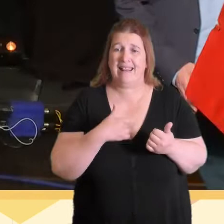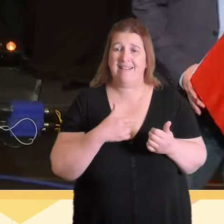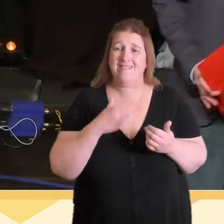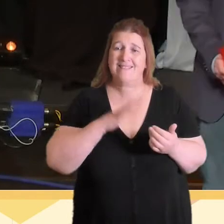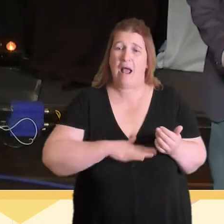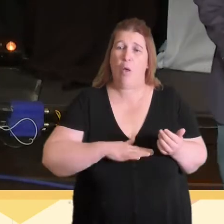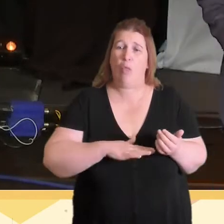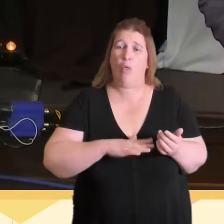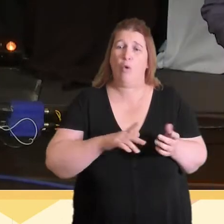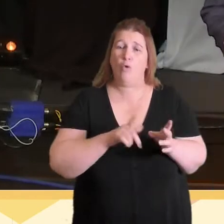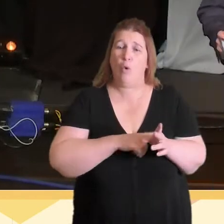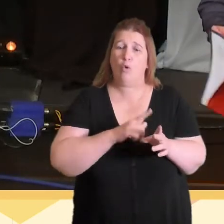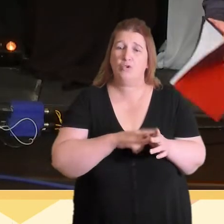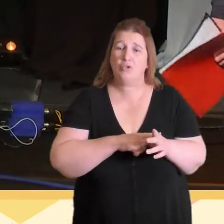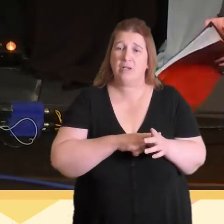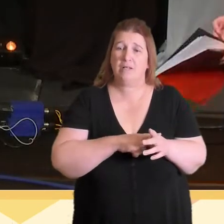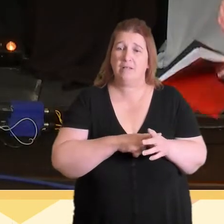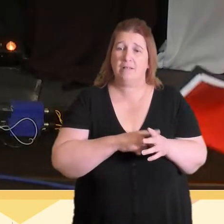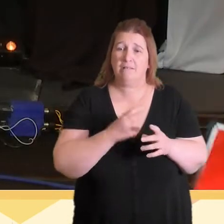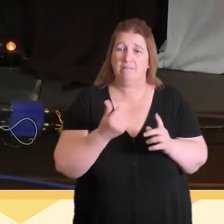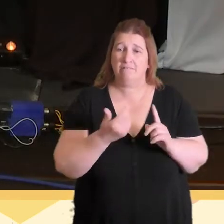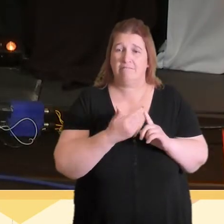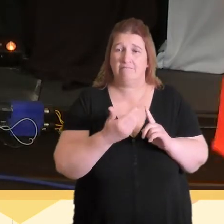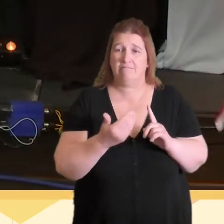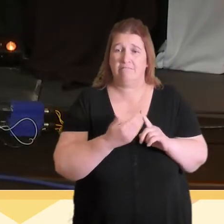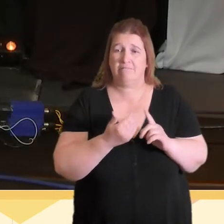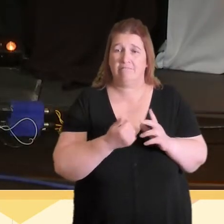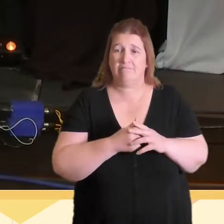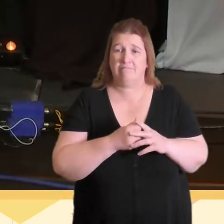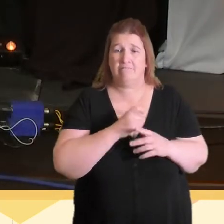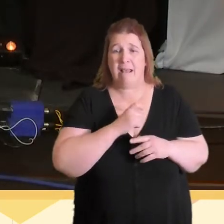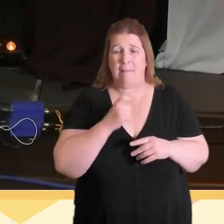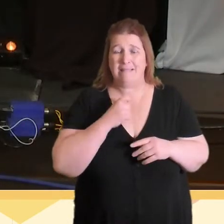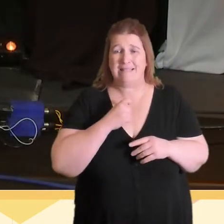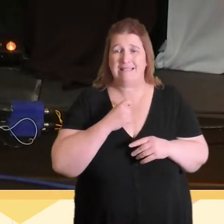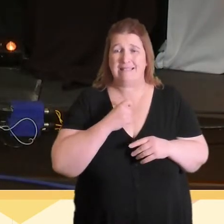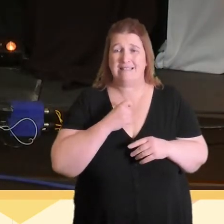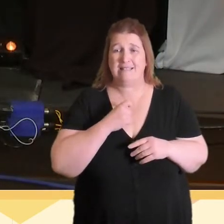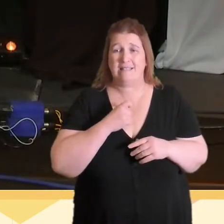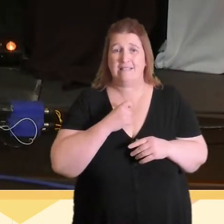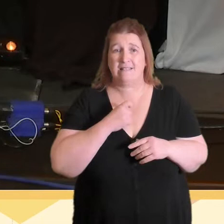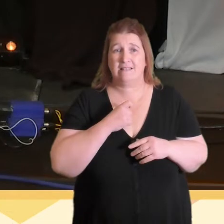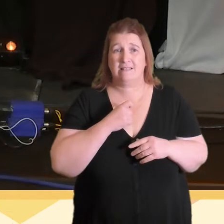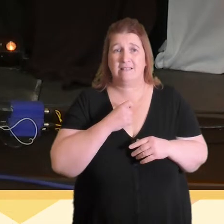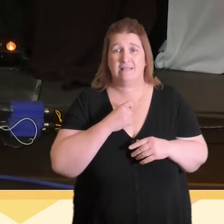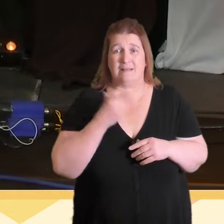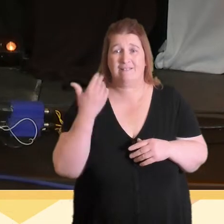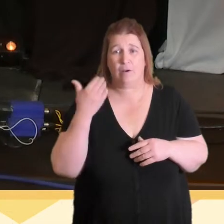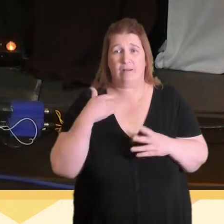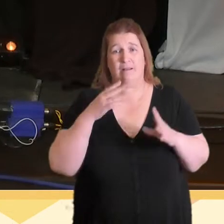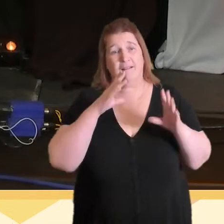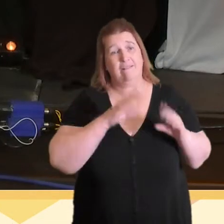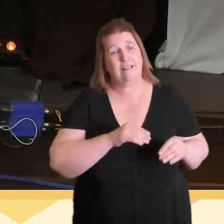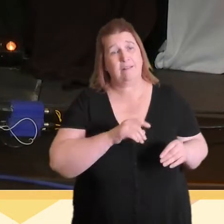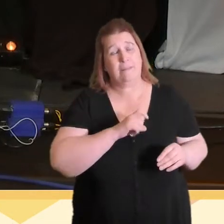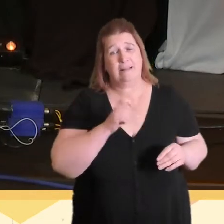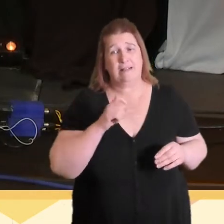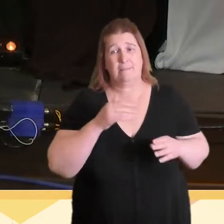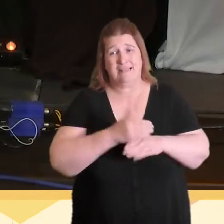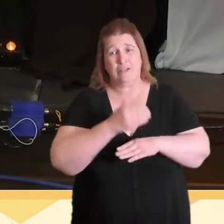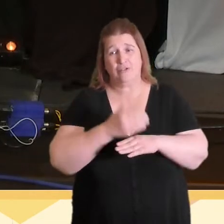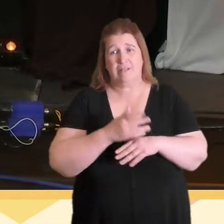Yorkshire. Many of you probably know I've been a Baptist minister in the past. I'm no longer doing that, but I'm involved in